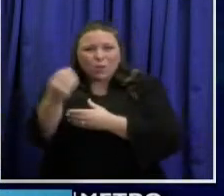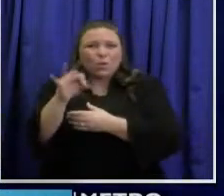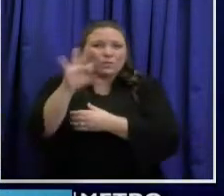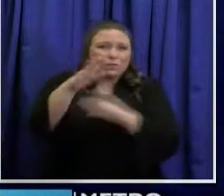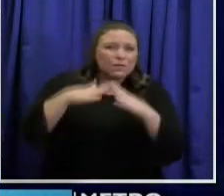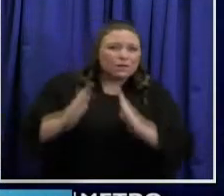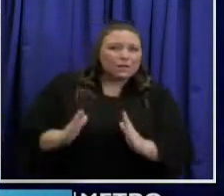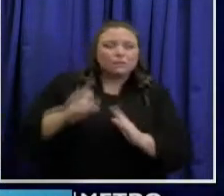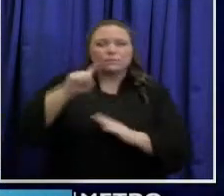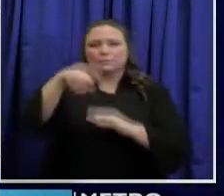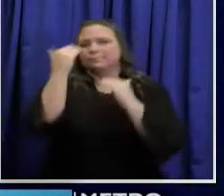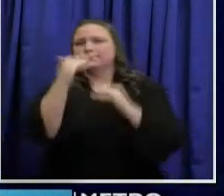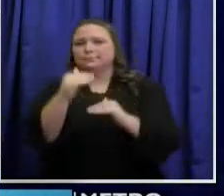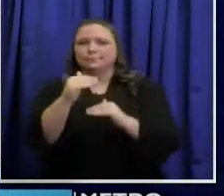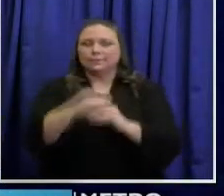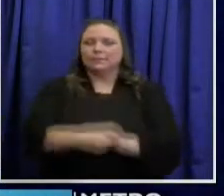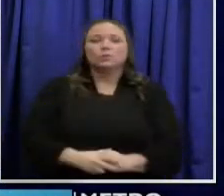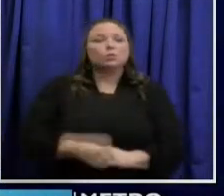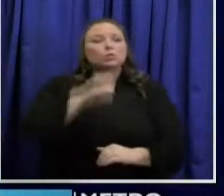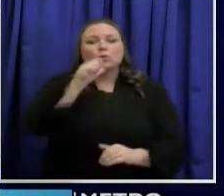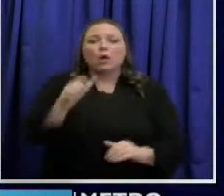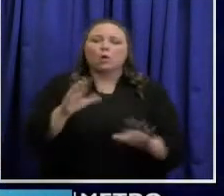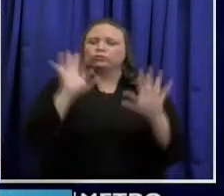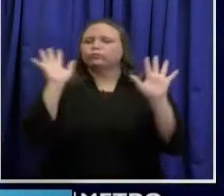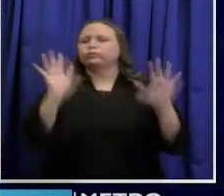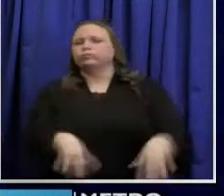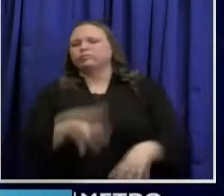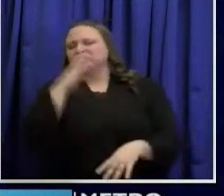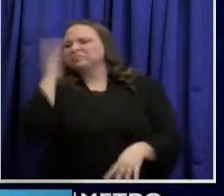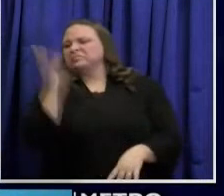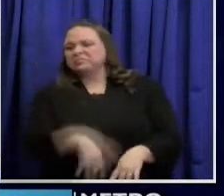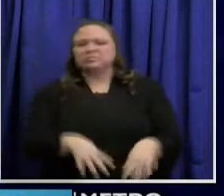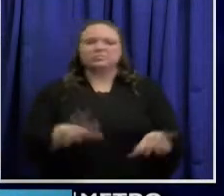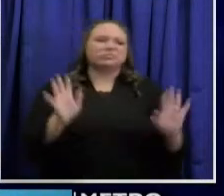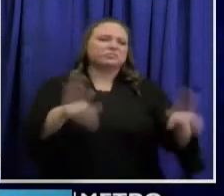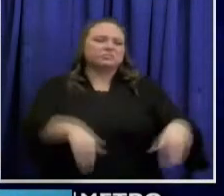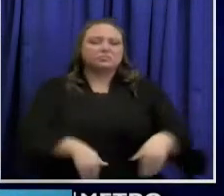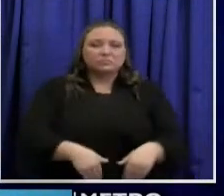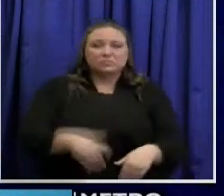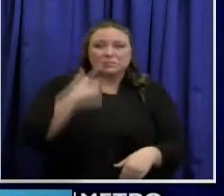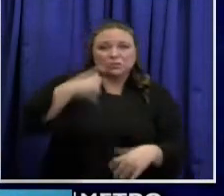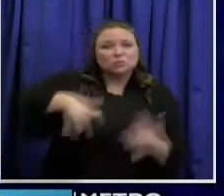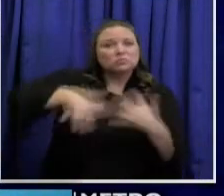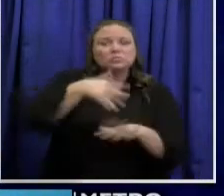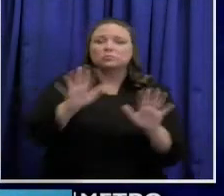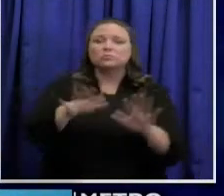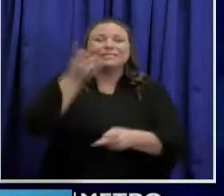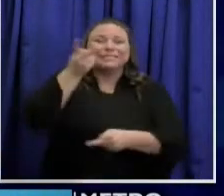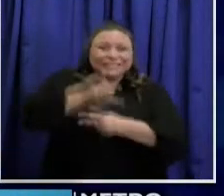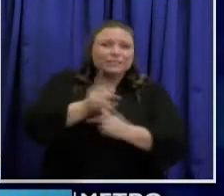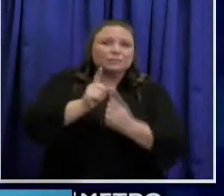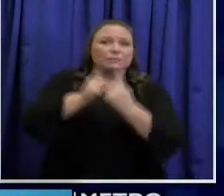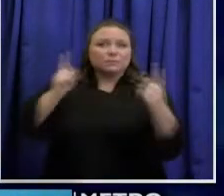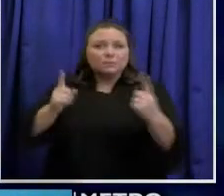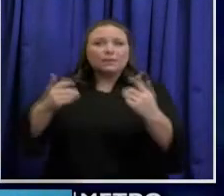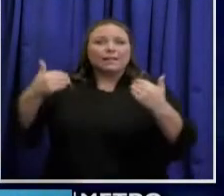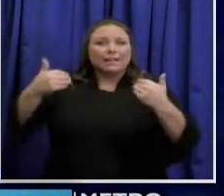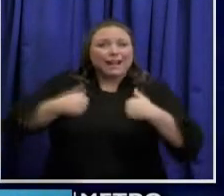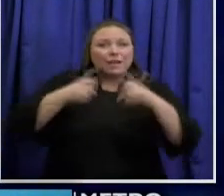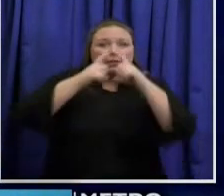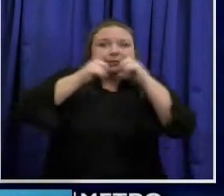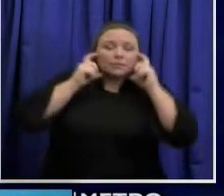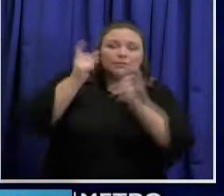8 people. Don't drop your guard just because you're around people that you know. Maintain social distancing and wear